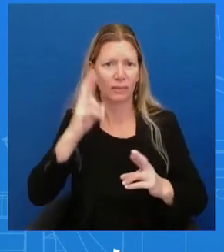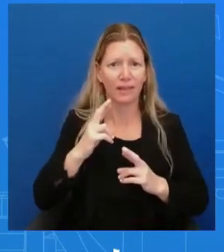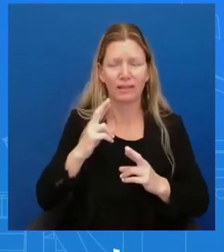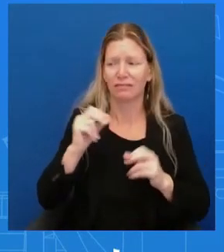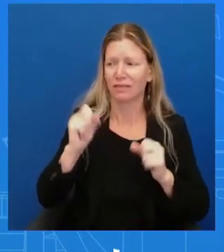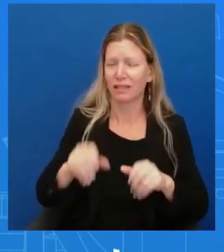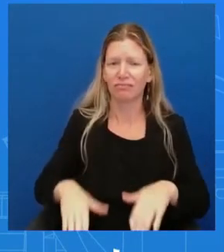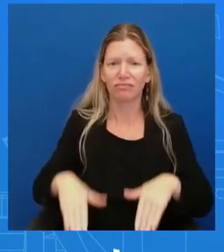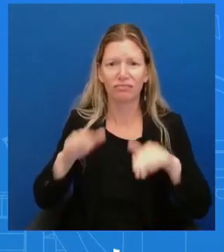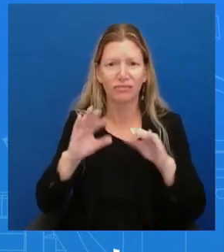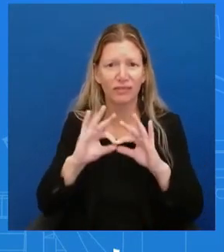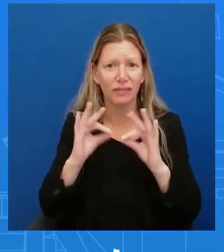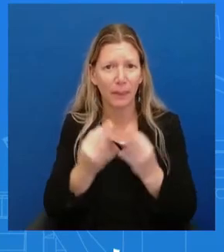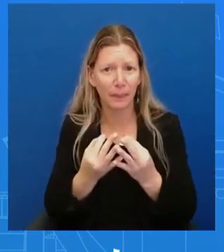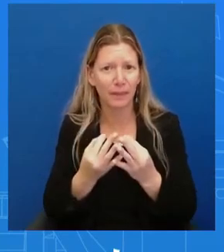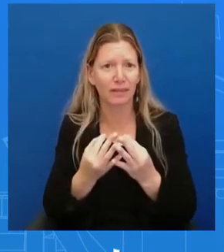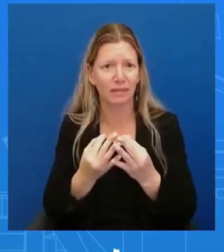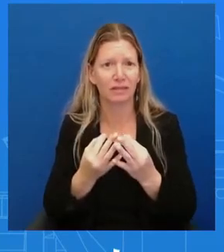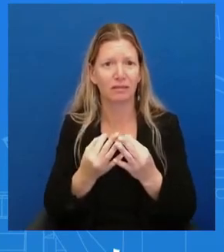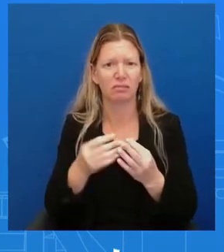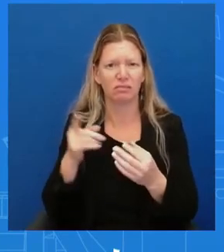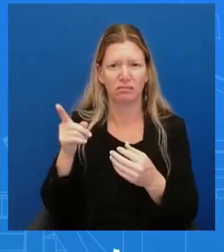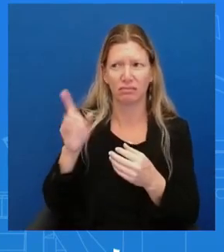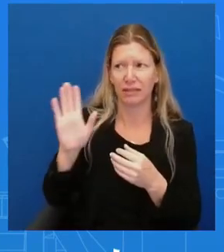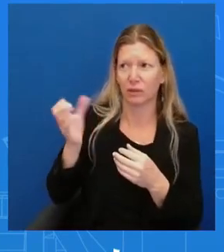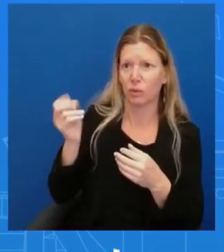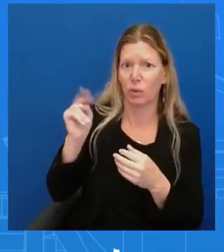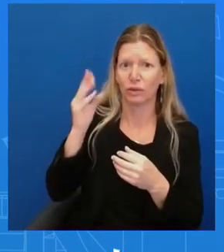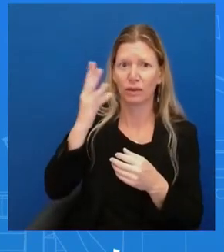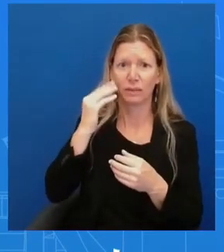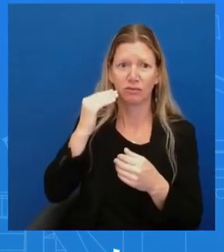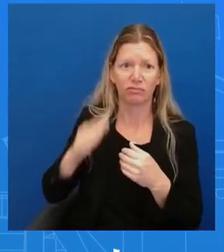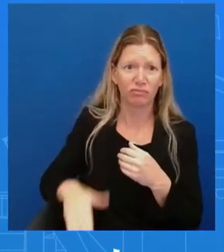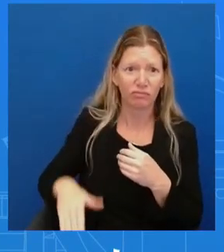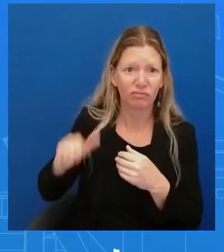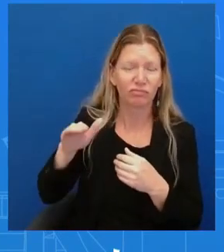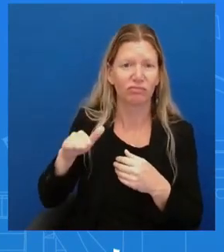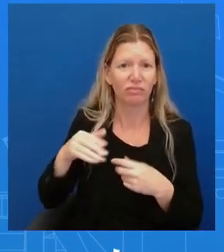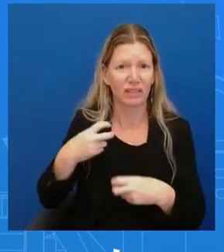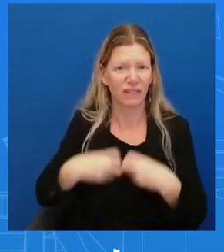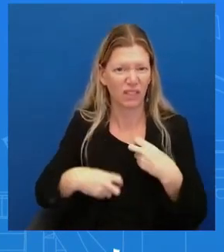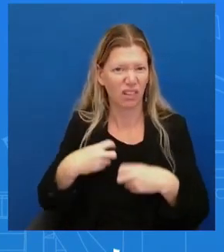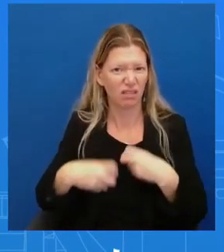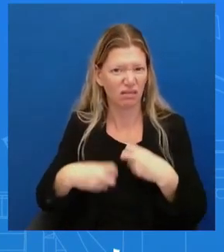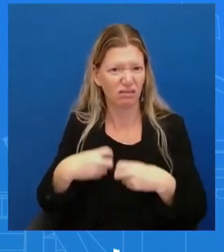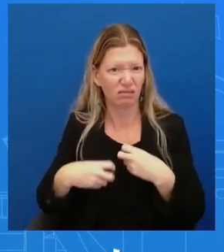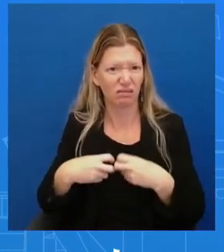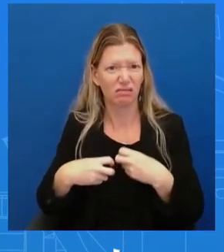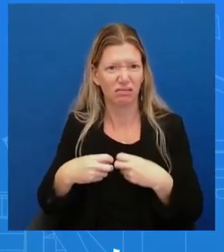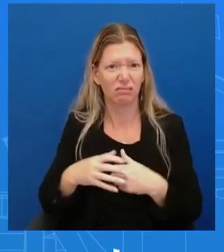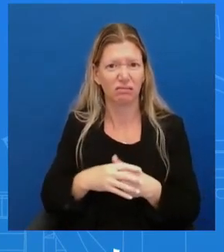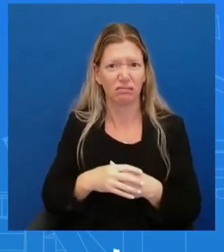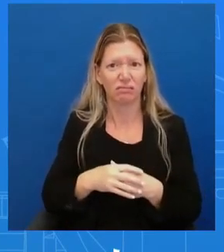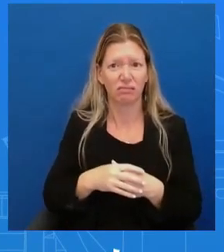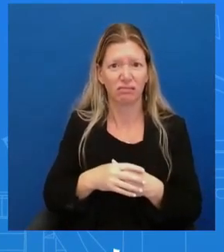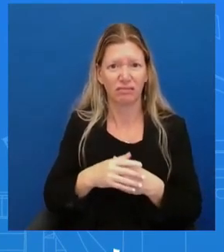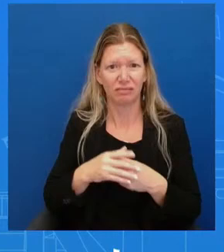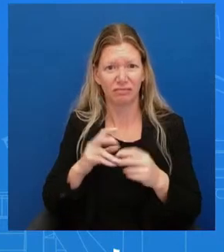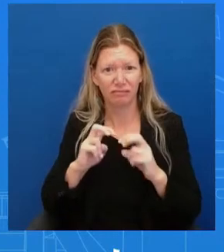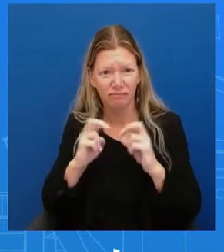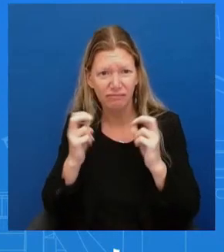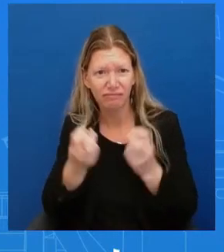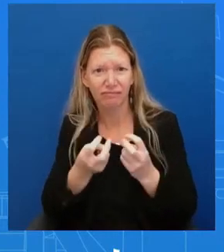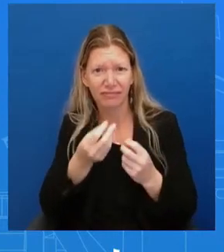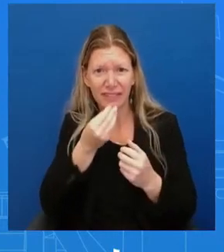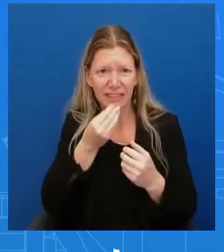experience growing up and how difficult it is to be when you're around the kitchen table making those difficult decisions. On this particular report,